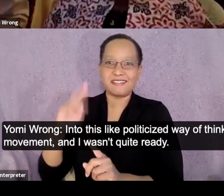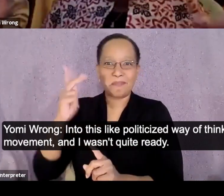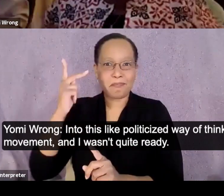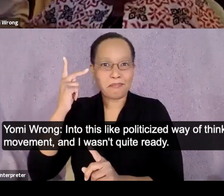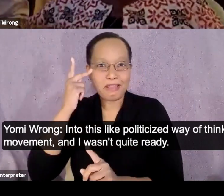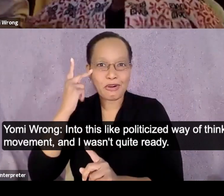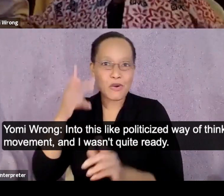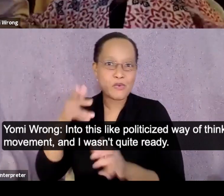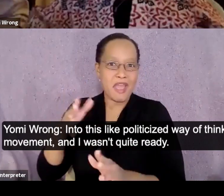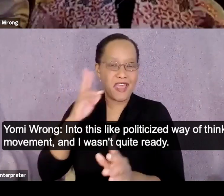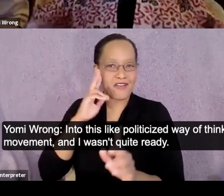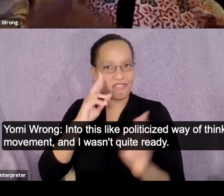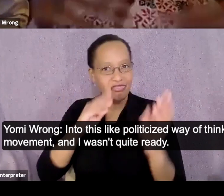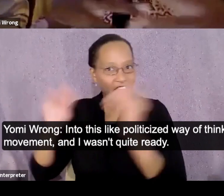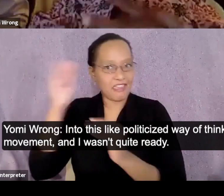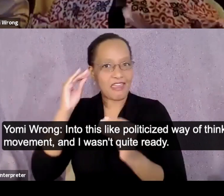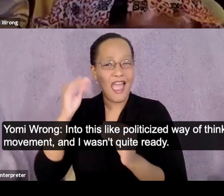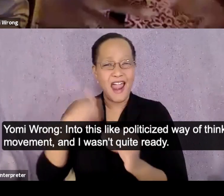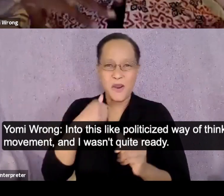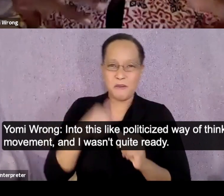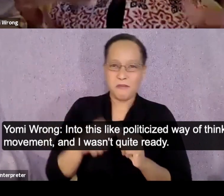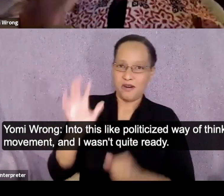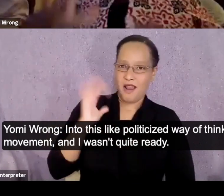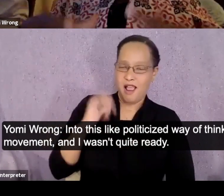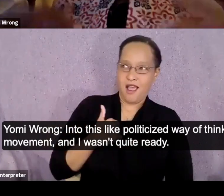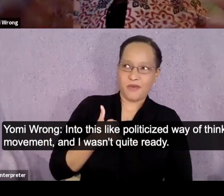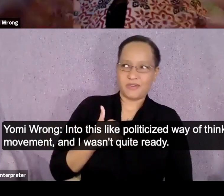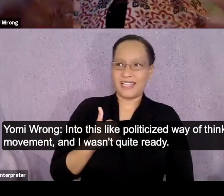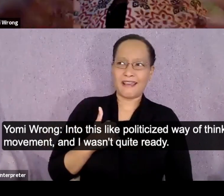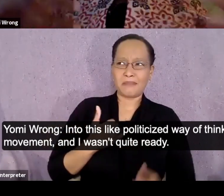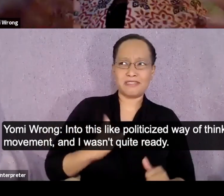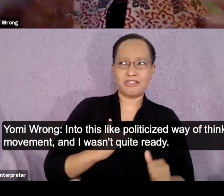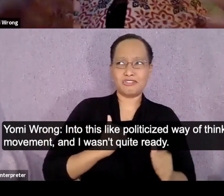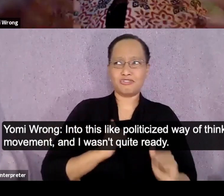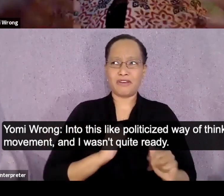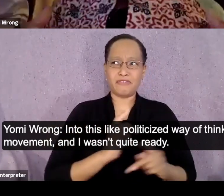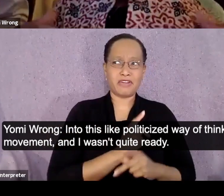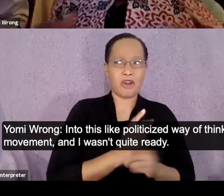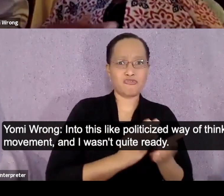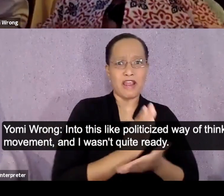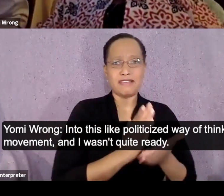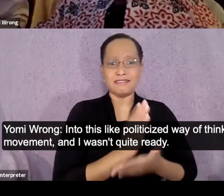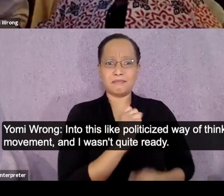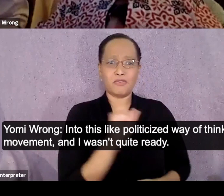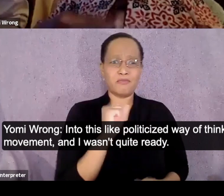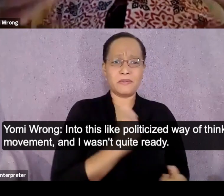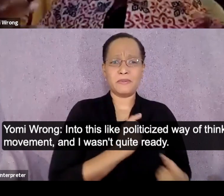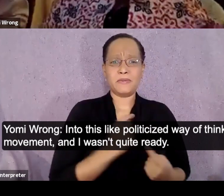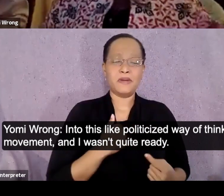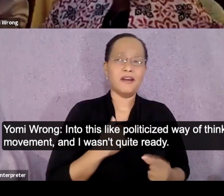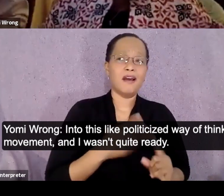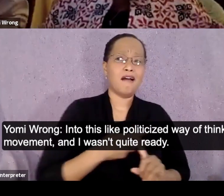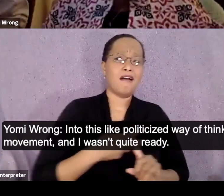way of thinking, and I was still trying to get my arms around the rights movement, and I wasn't